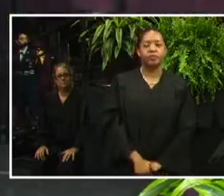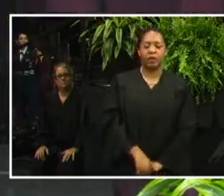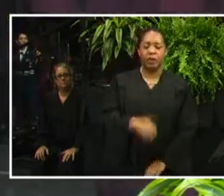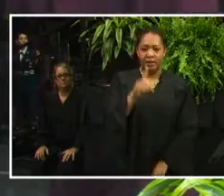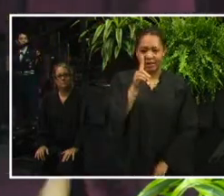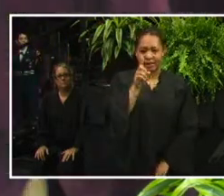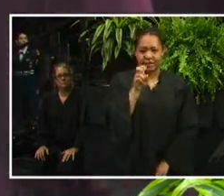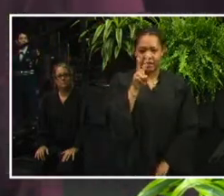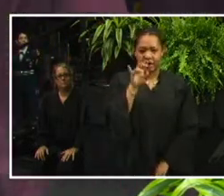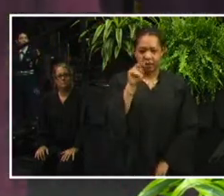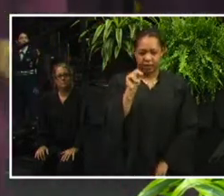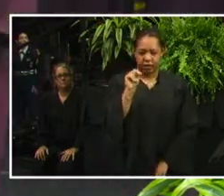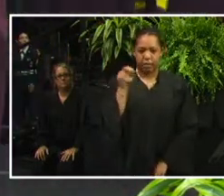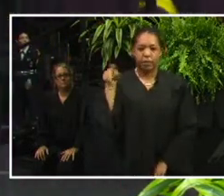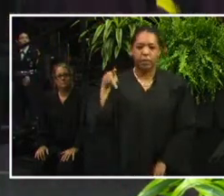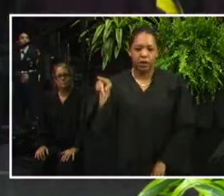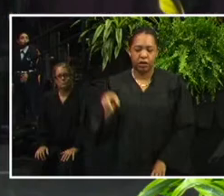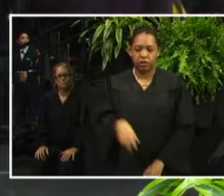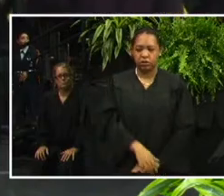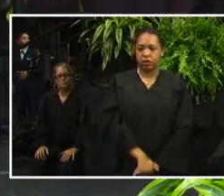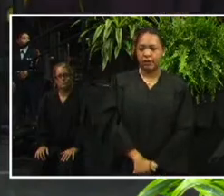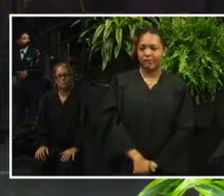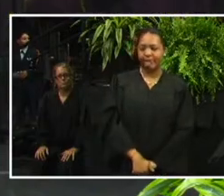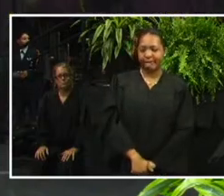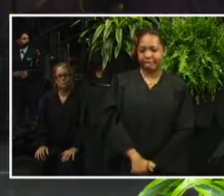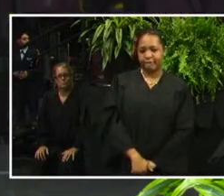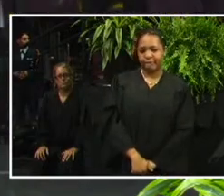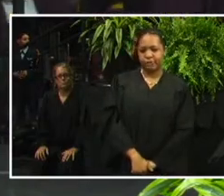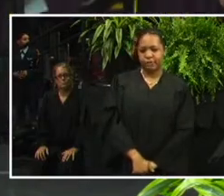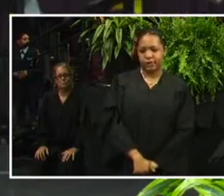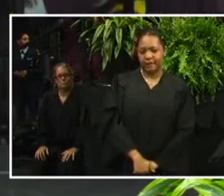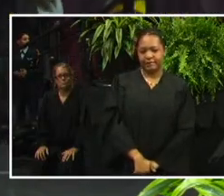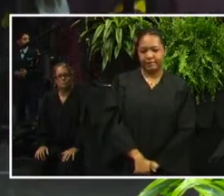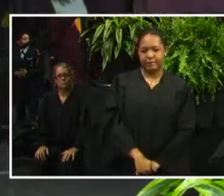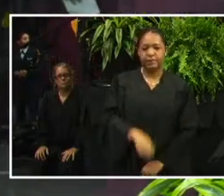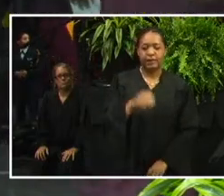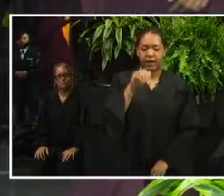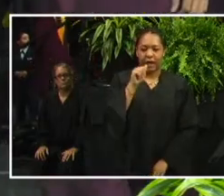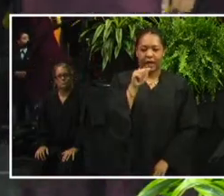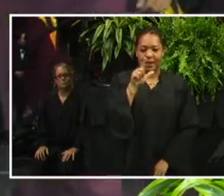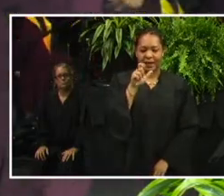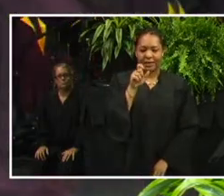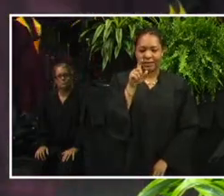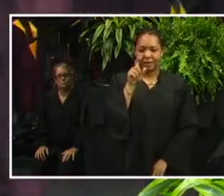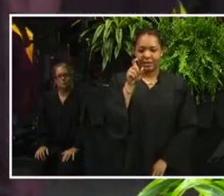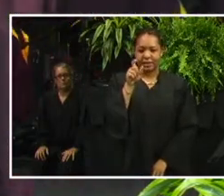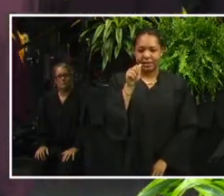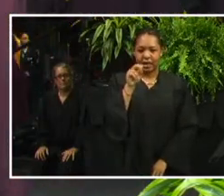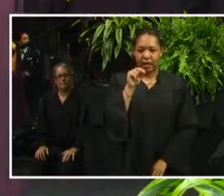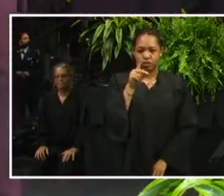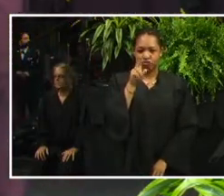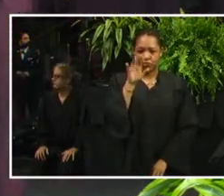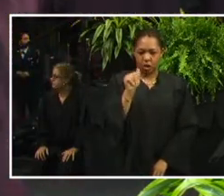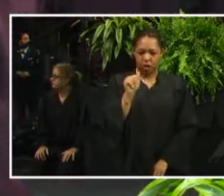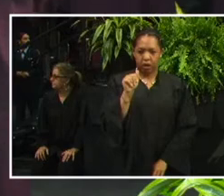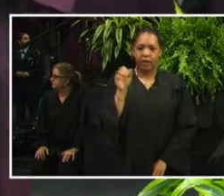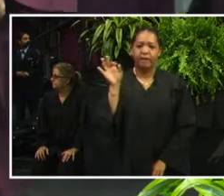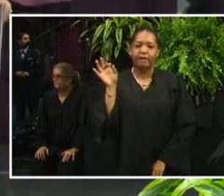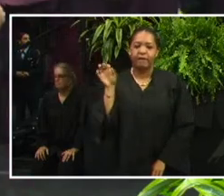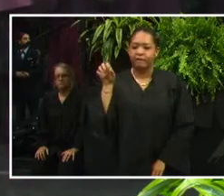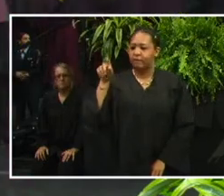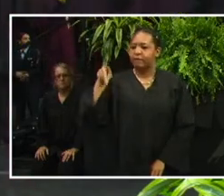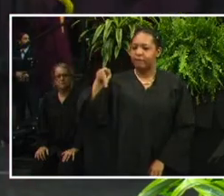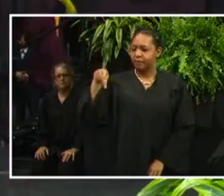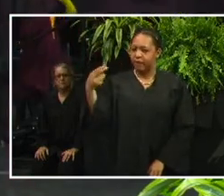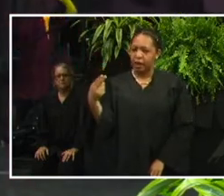Devin Garrett Peters. Yeah, Devin. Alexandra Rosemarie Phelps.